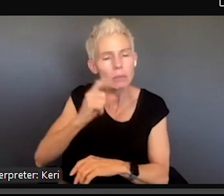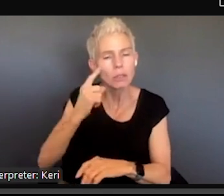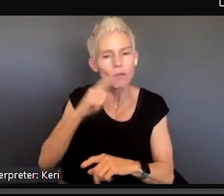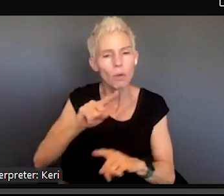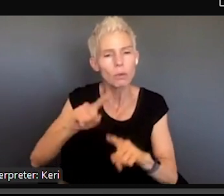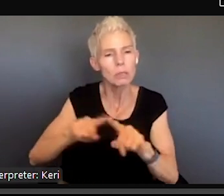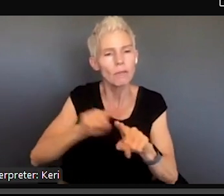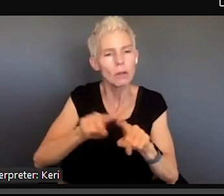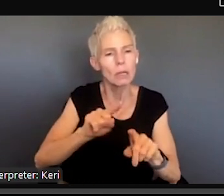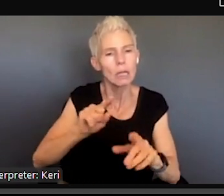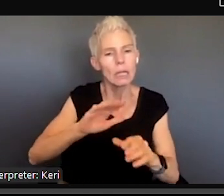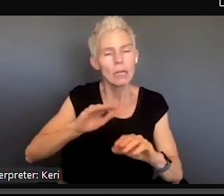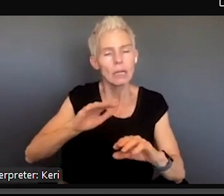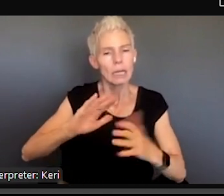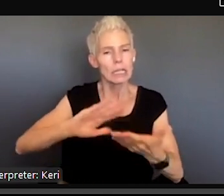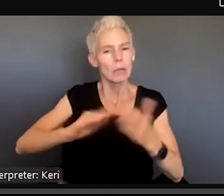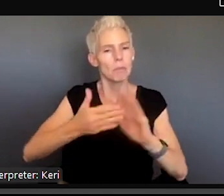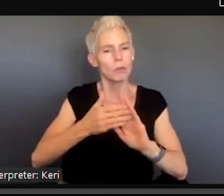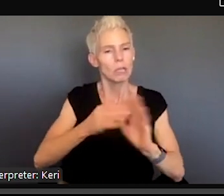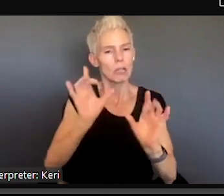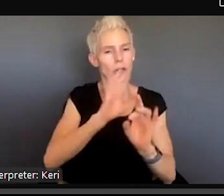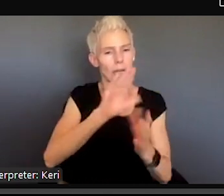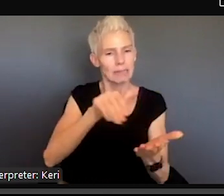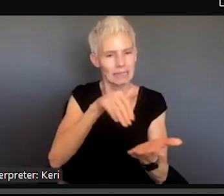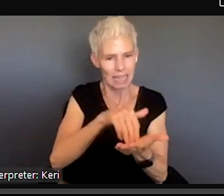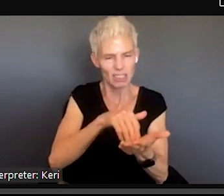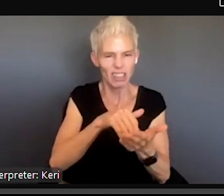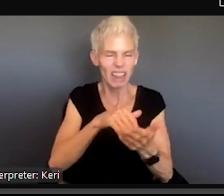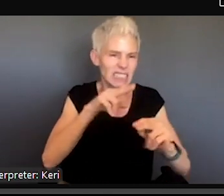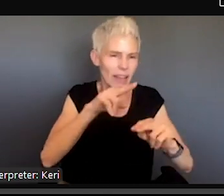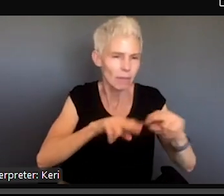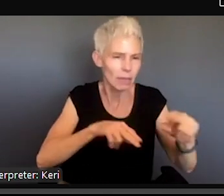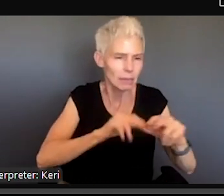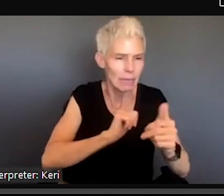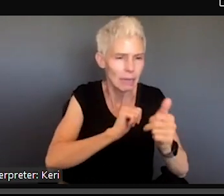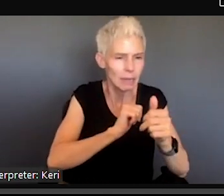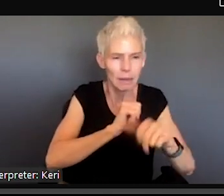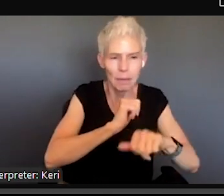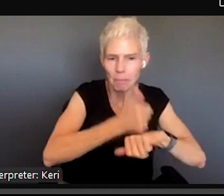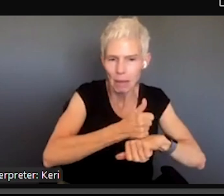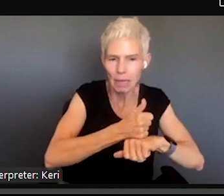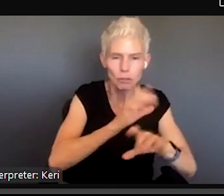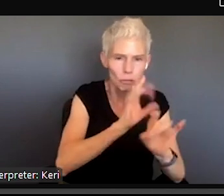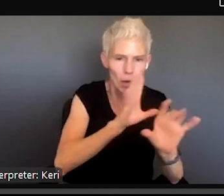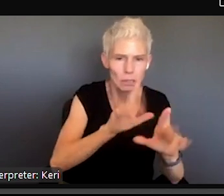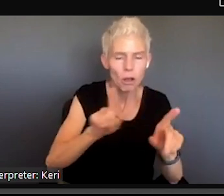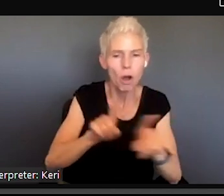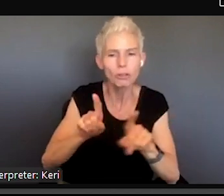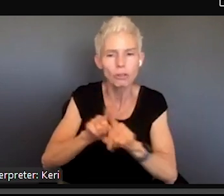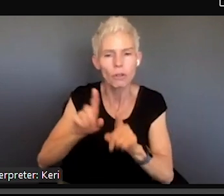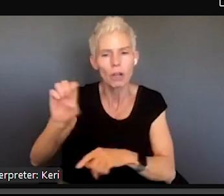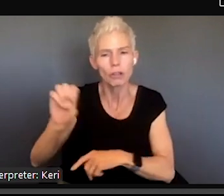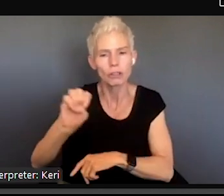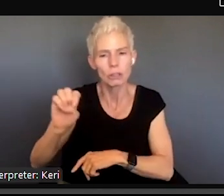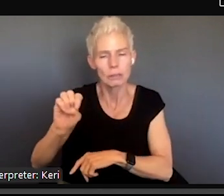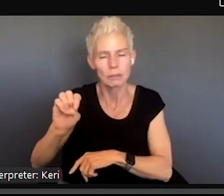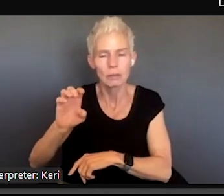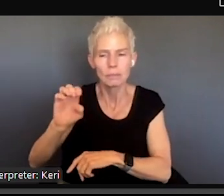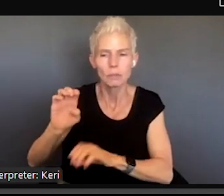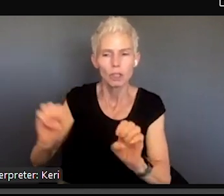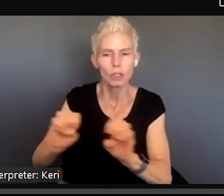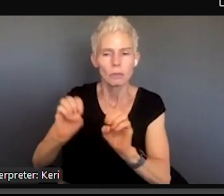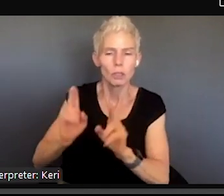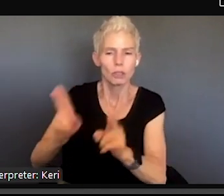centers, which is what we call our facility-based crisis, our longer-term facilities, and our urgent cares. So we've done a lot just